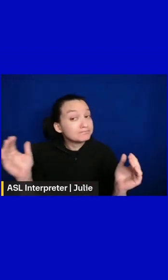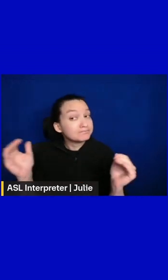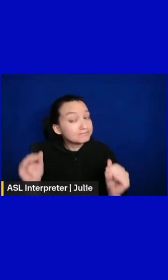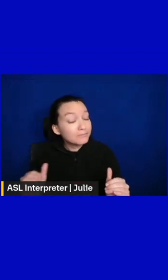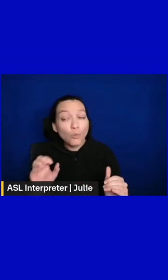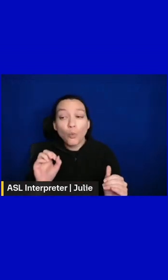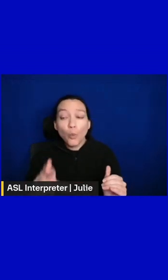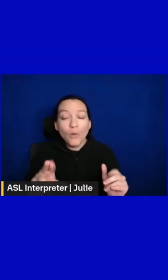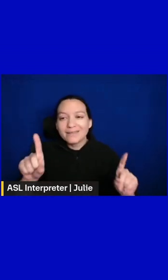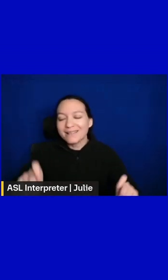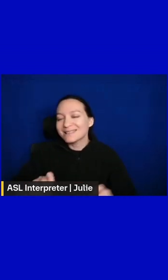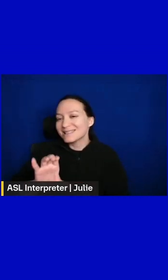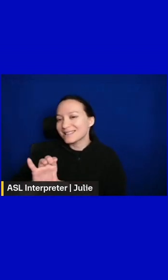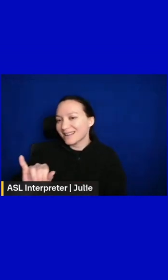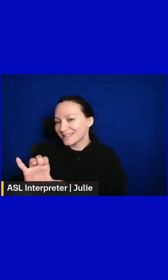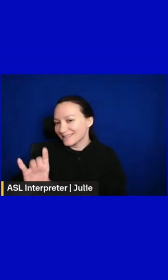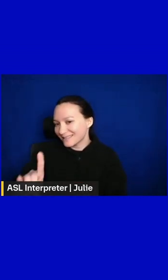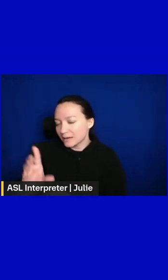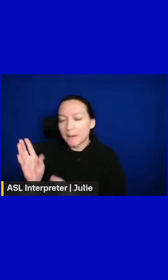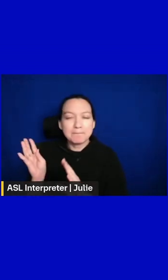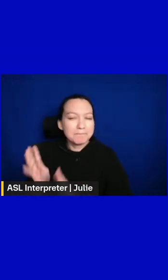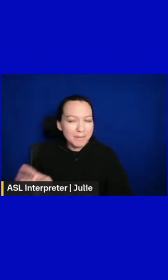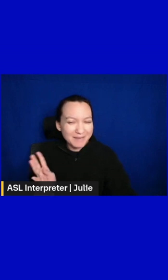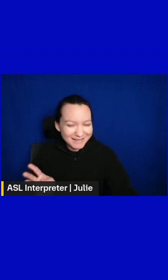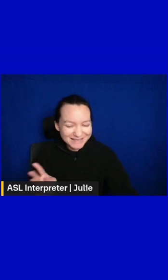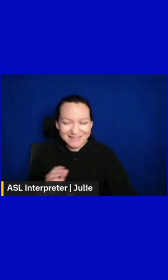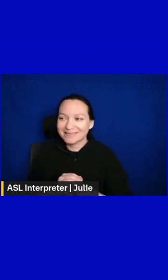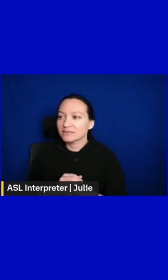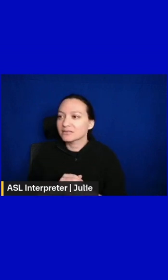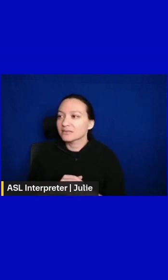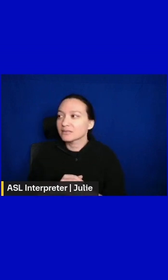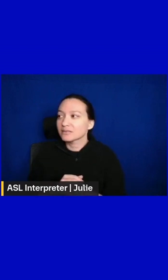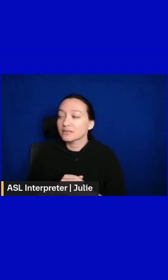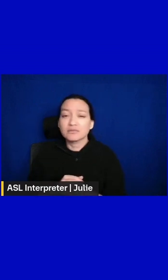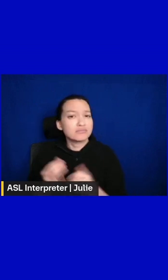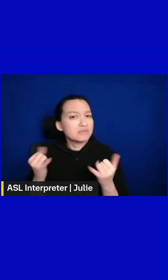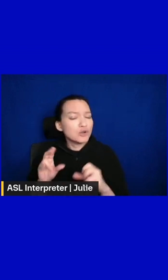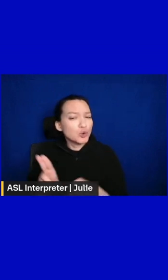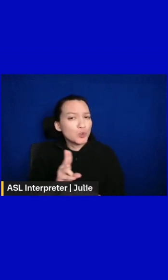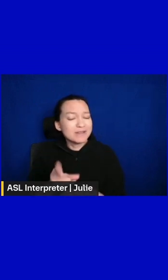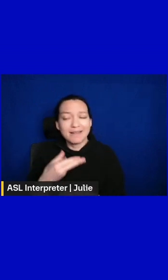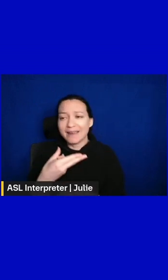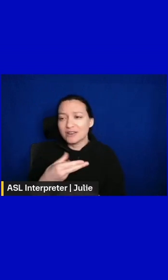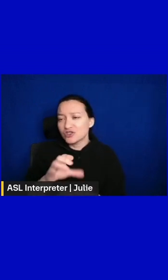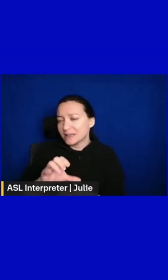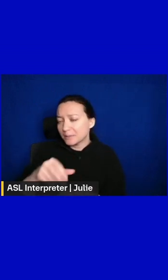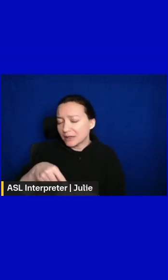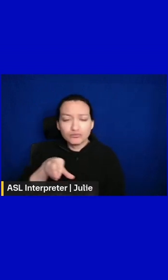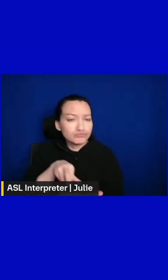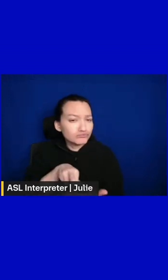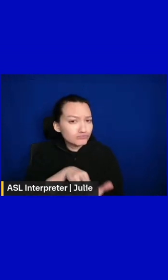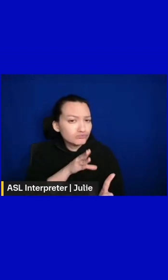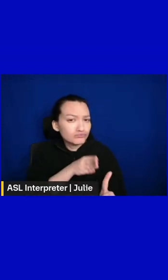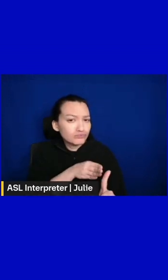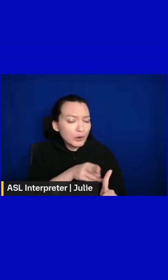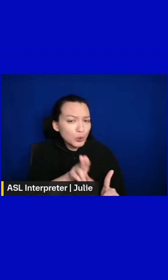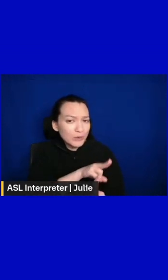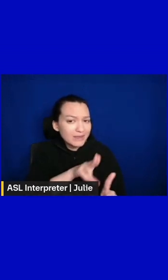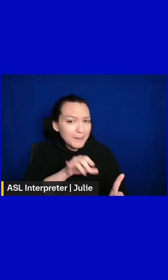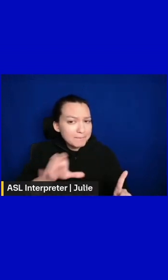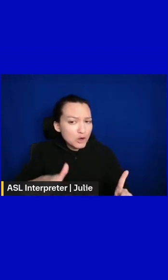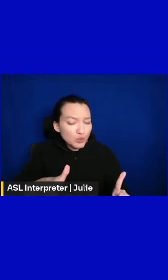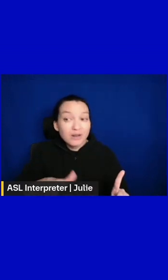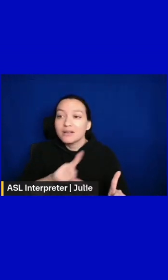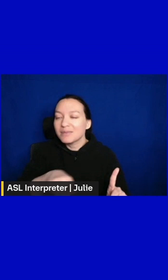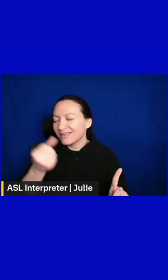test it via CI/CD pipelines. And this is going to still use your HCP registry modules, but it's